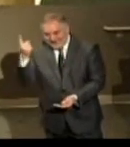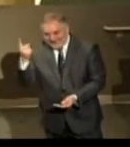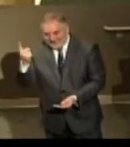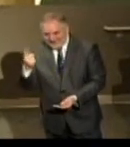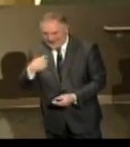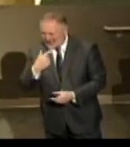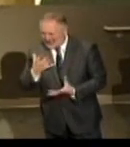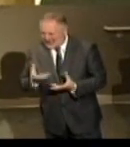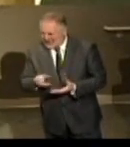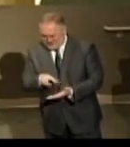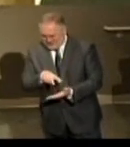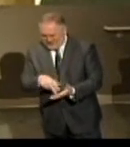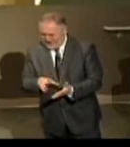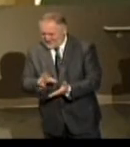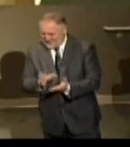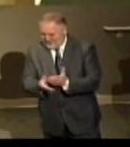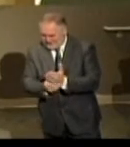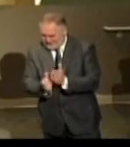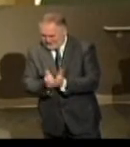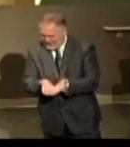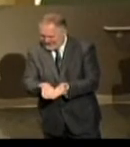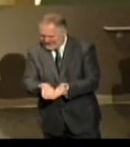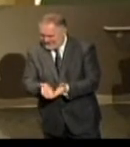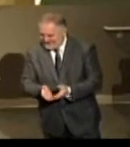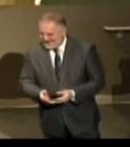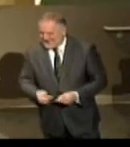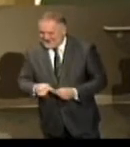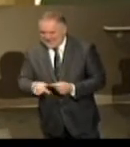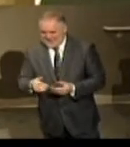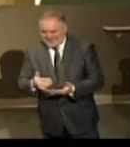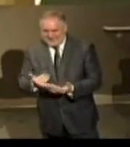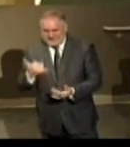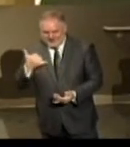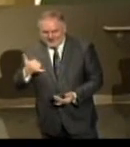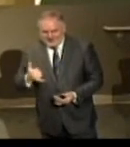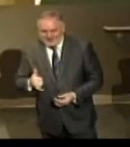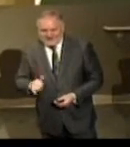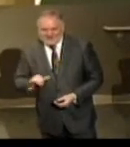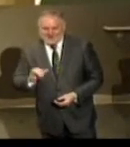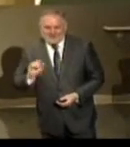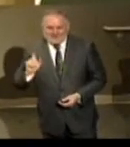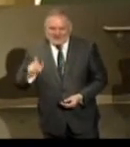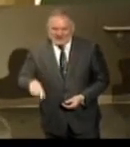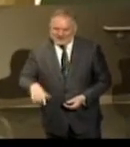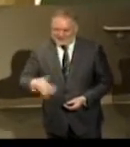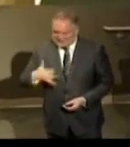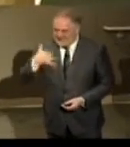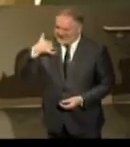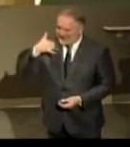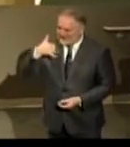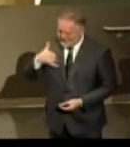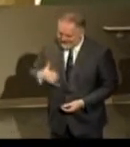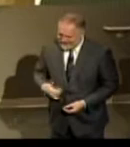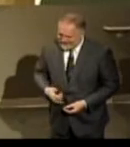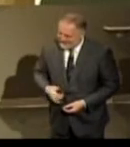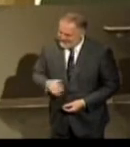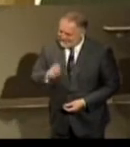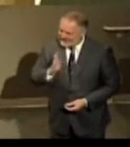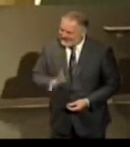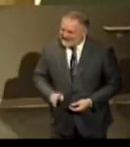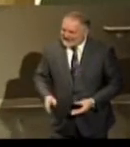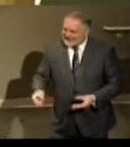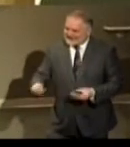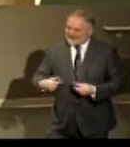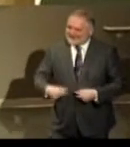who wants to read the manual? About a phone, though, can I get an amen to that? You're supposed to just pick it up and answer it, right? But see, God has given us a manual how to